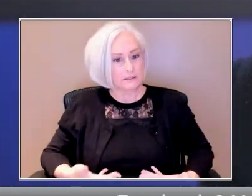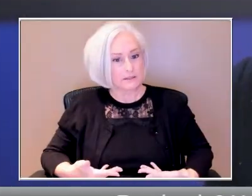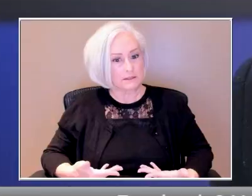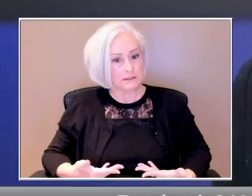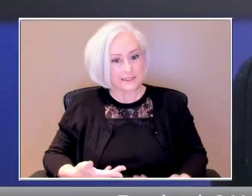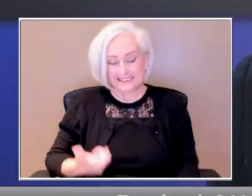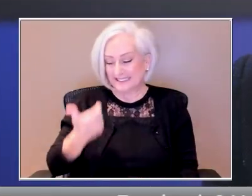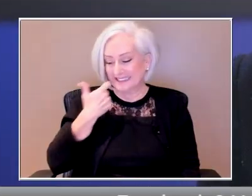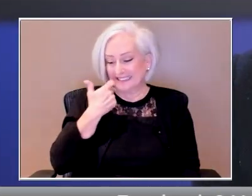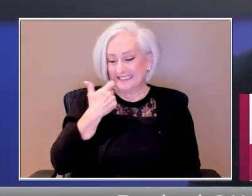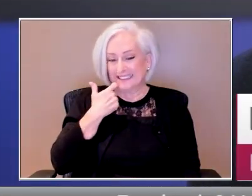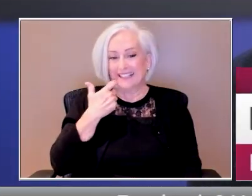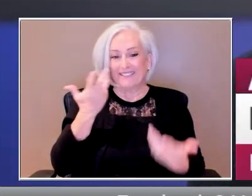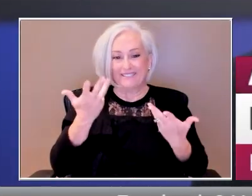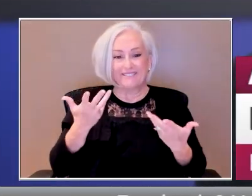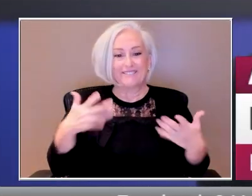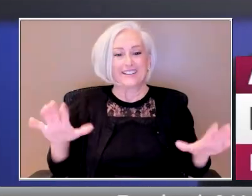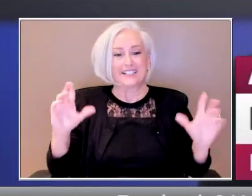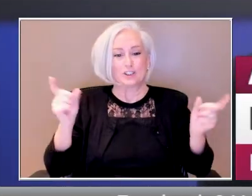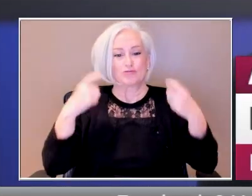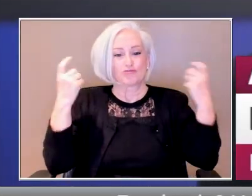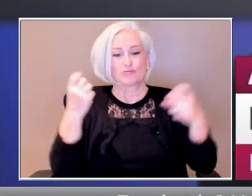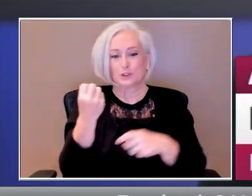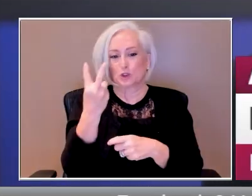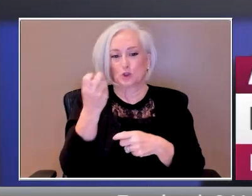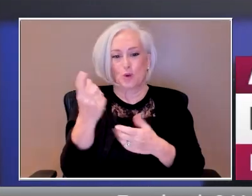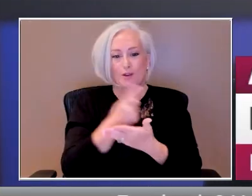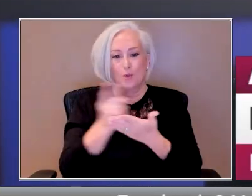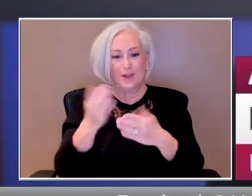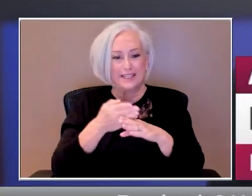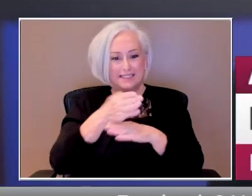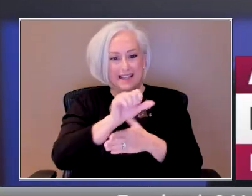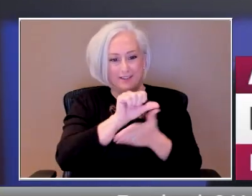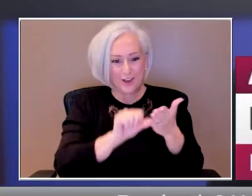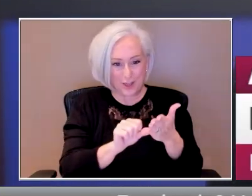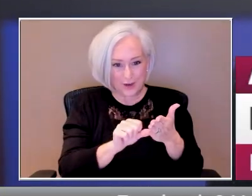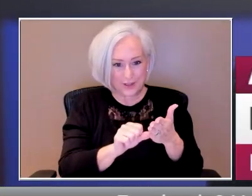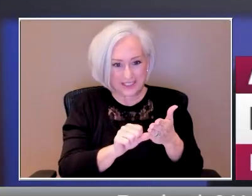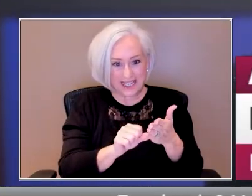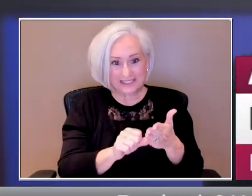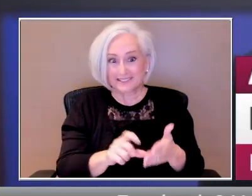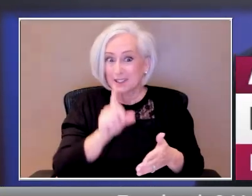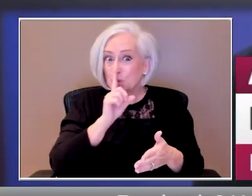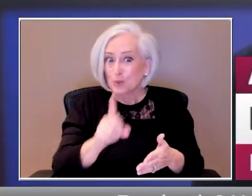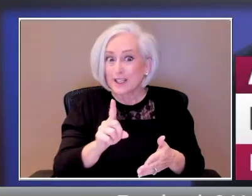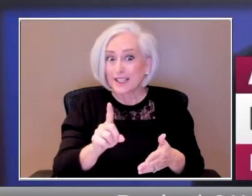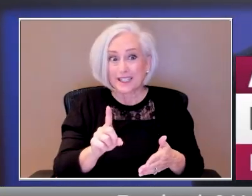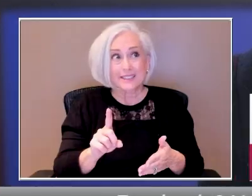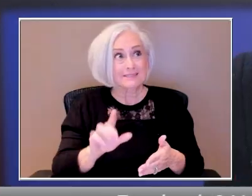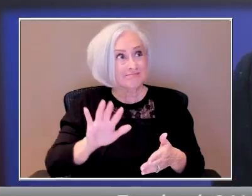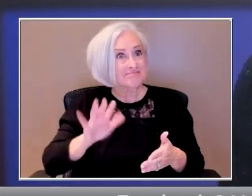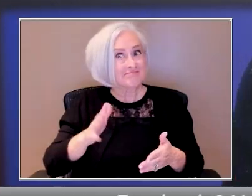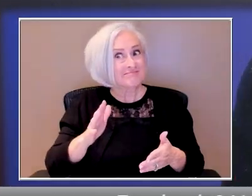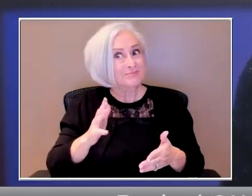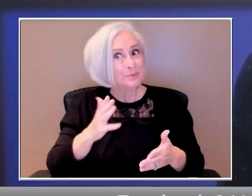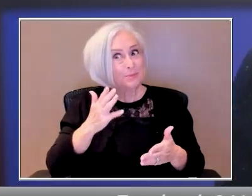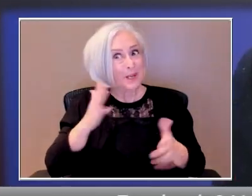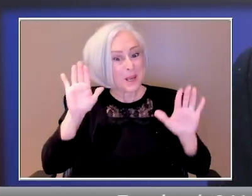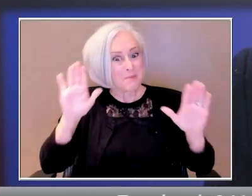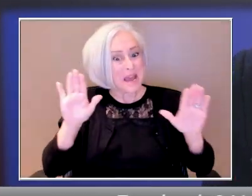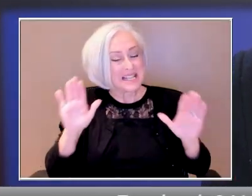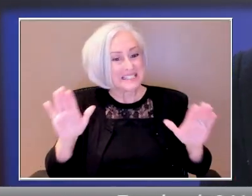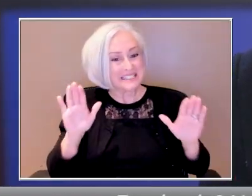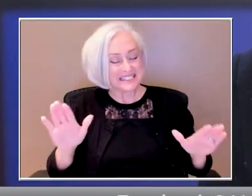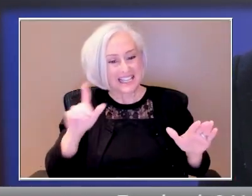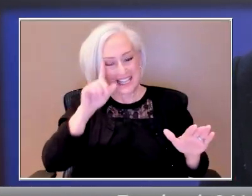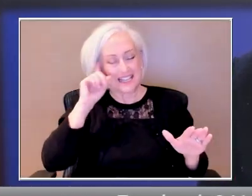weeks out this past Tuesday. It's a Thursday, and I'm genuinely feeling pretty amazing. I'm already back starting to do